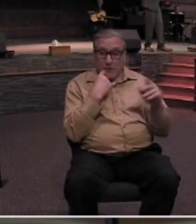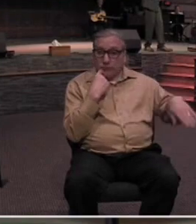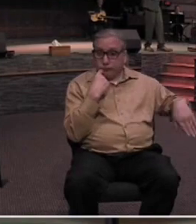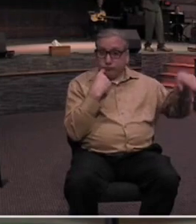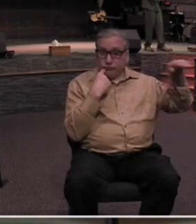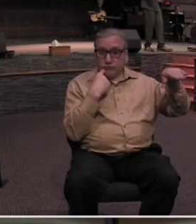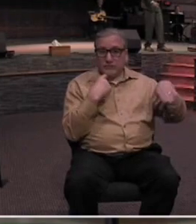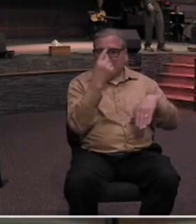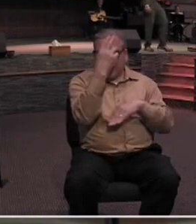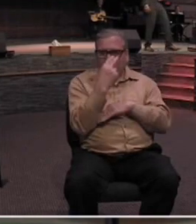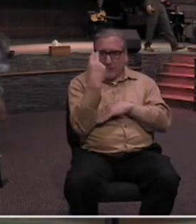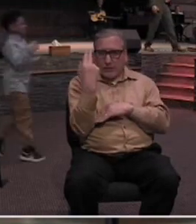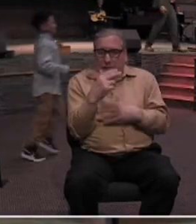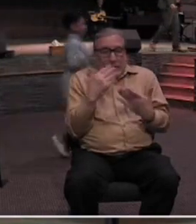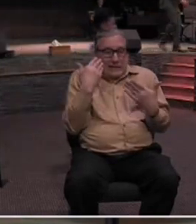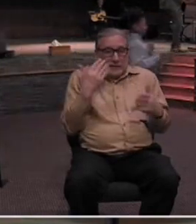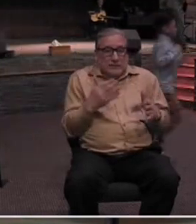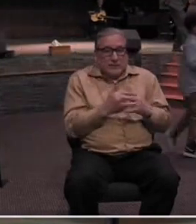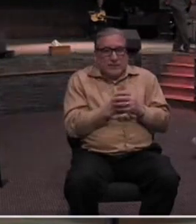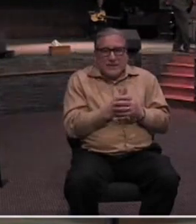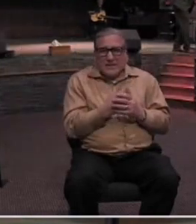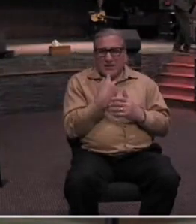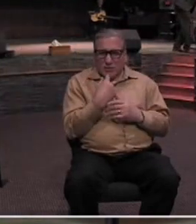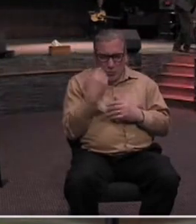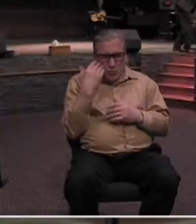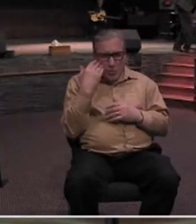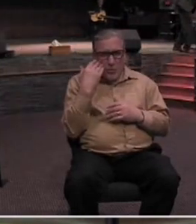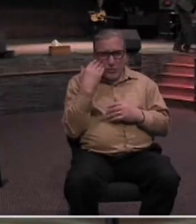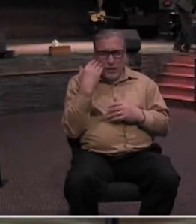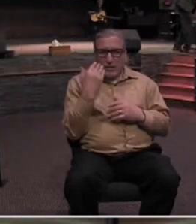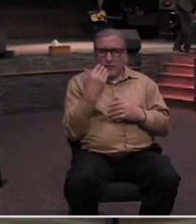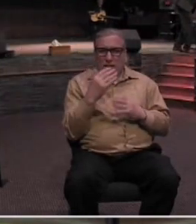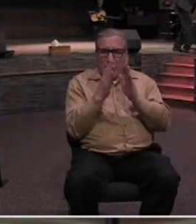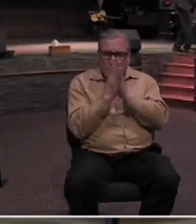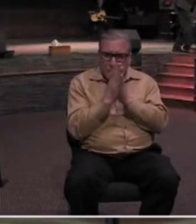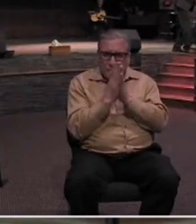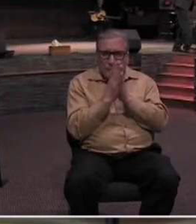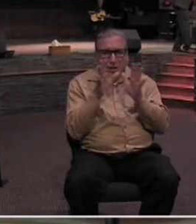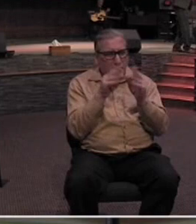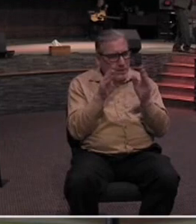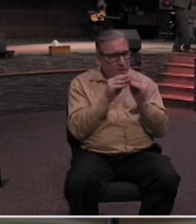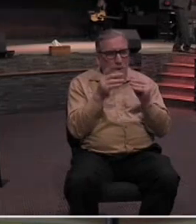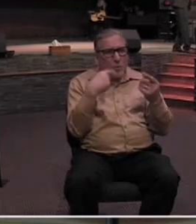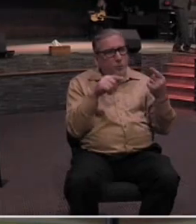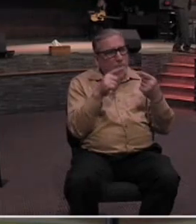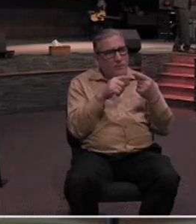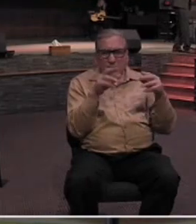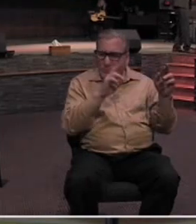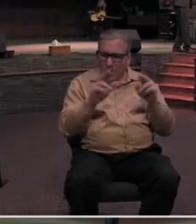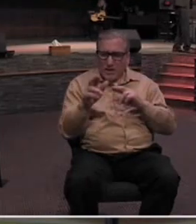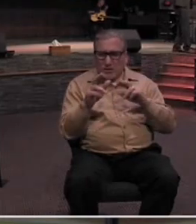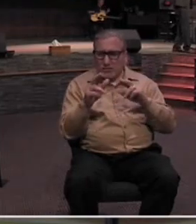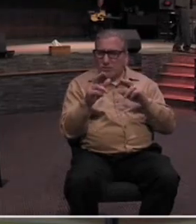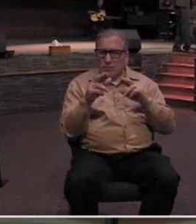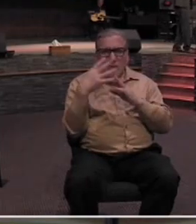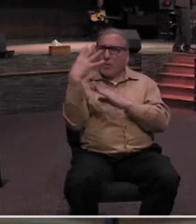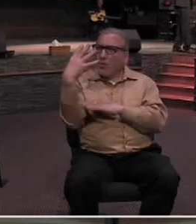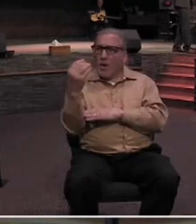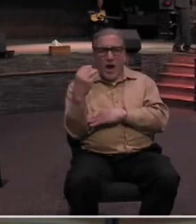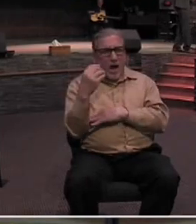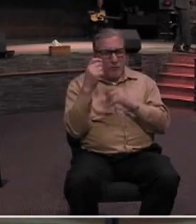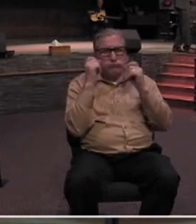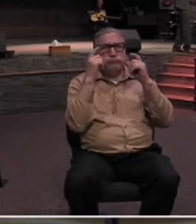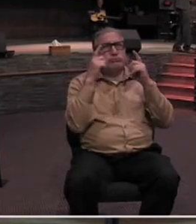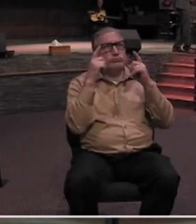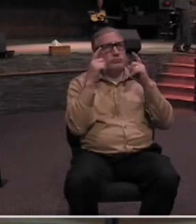Catholic. He didn't know anything about all this. He just said, Ethan, that prayer meeting that we went to. He said, while we were getting ready to leave, I opened up my eyes, and I